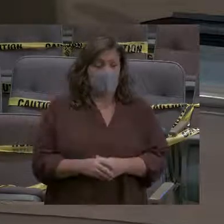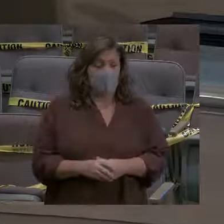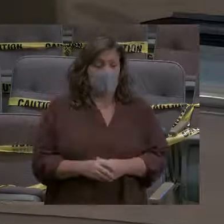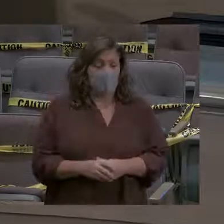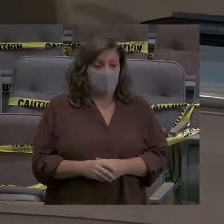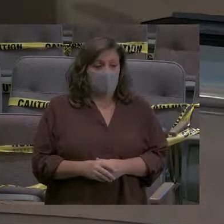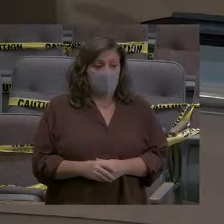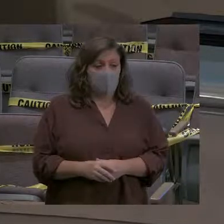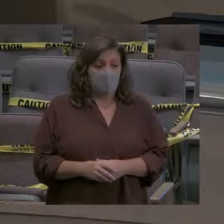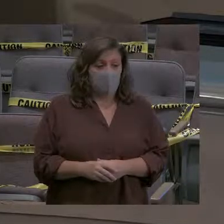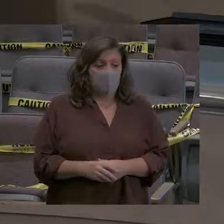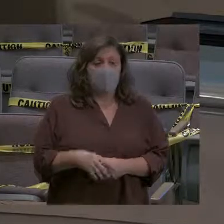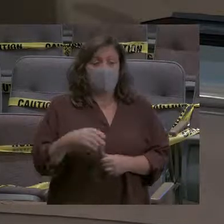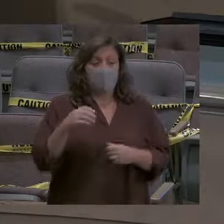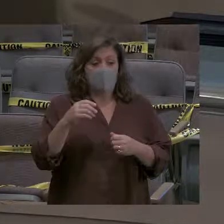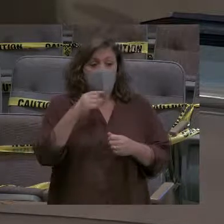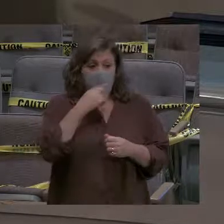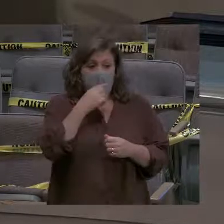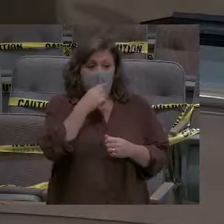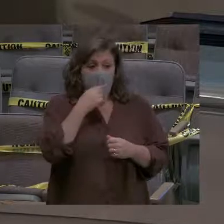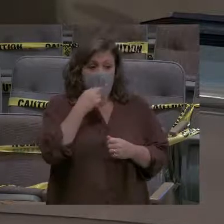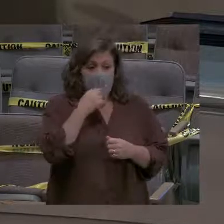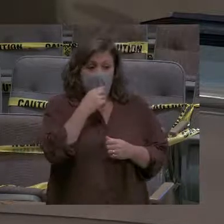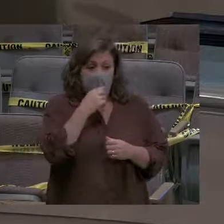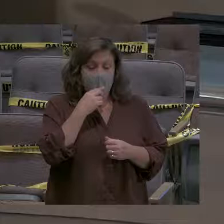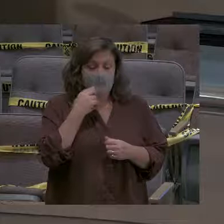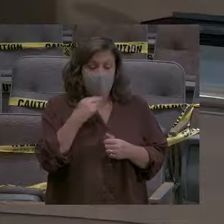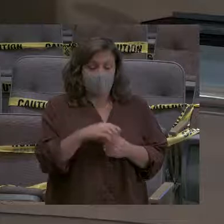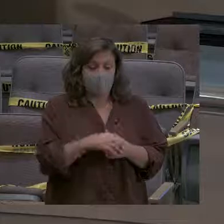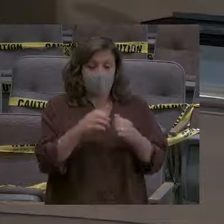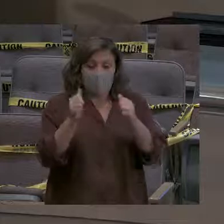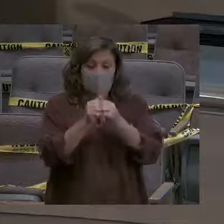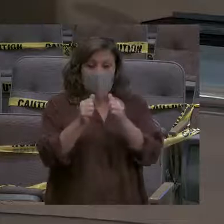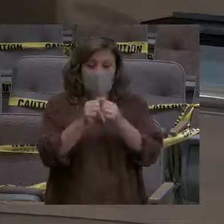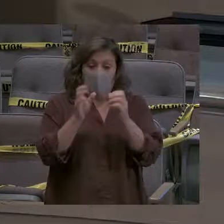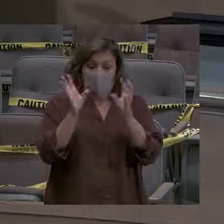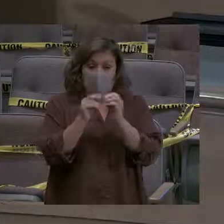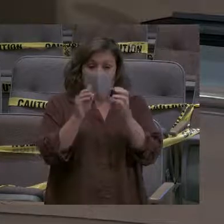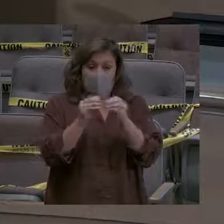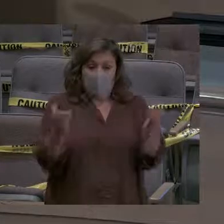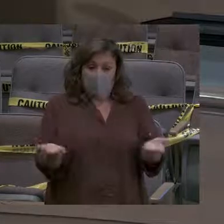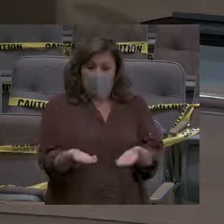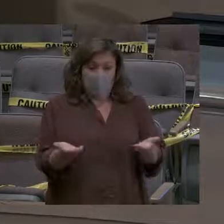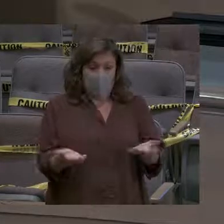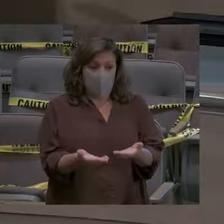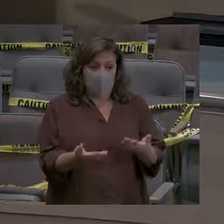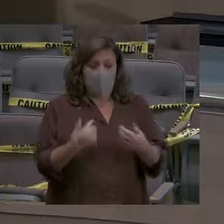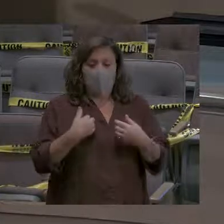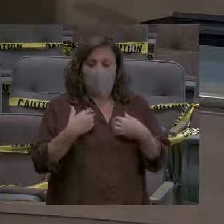of the press conferences, I just wanted to kind of attempt to